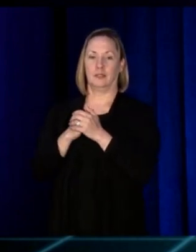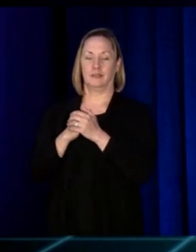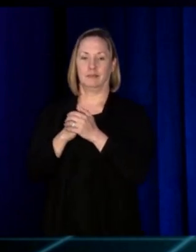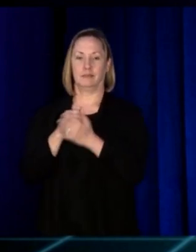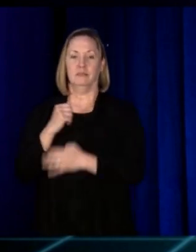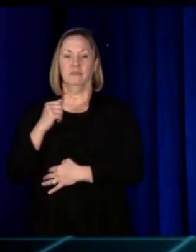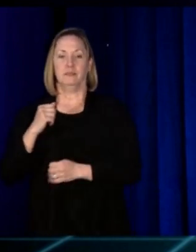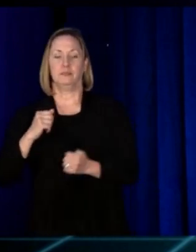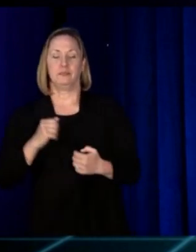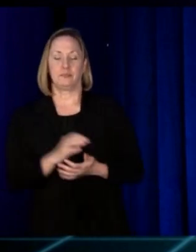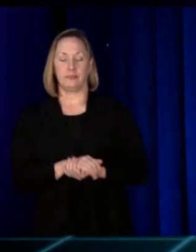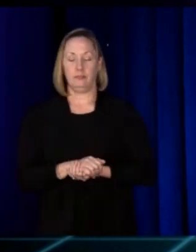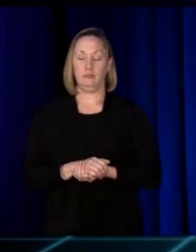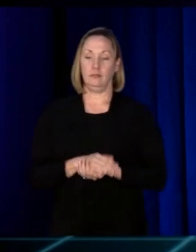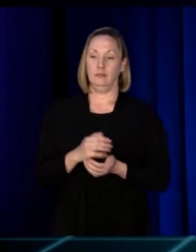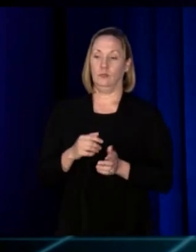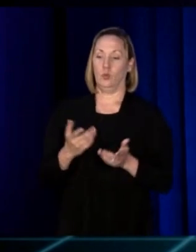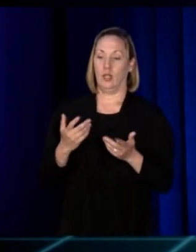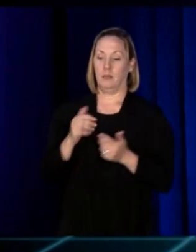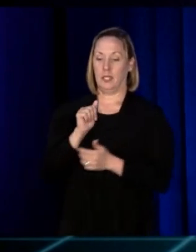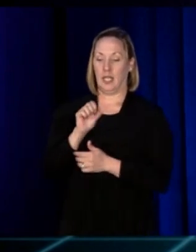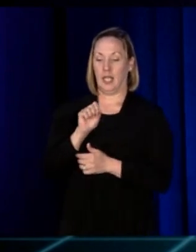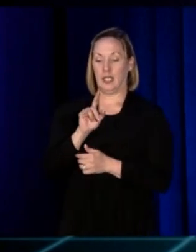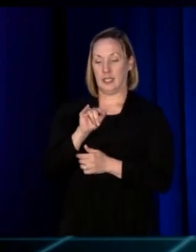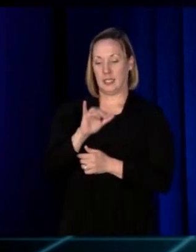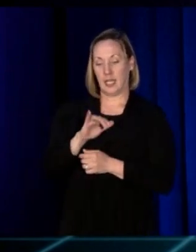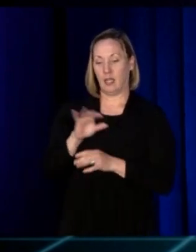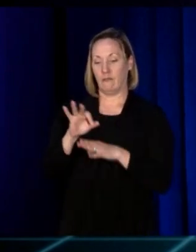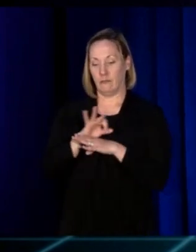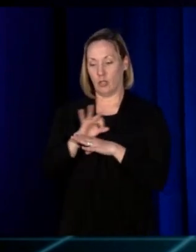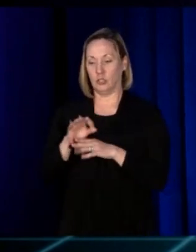async function. And let's grab the DB.